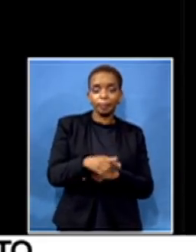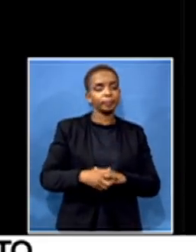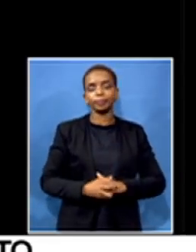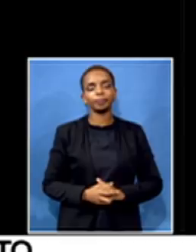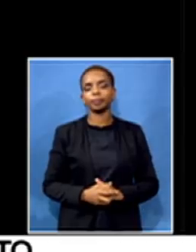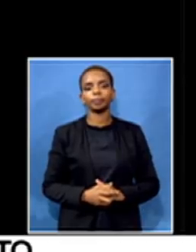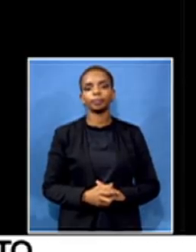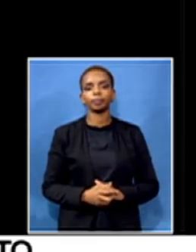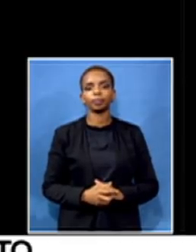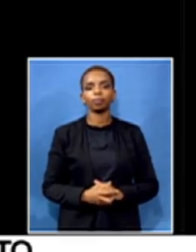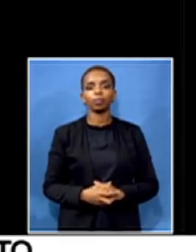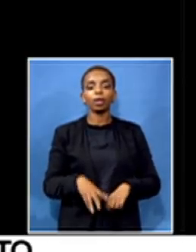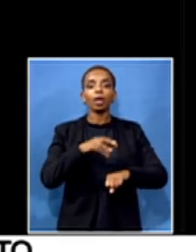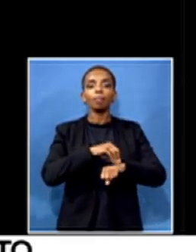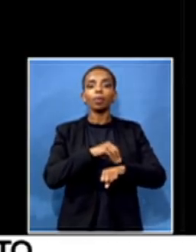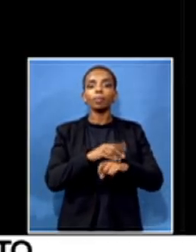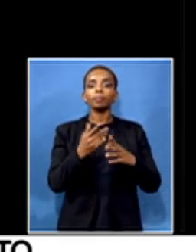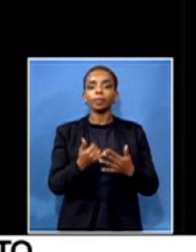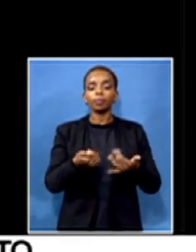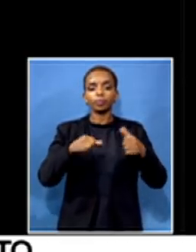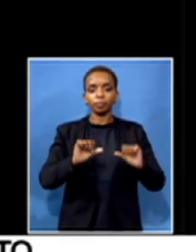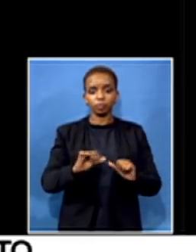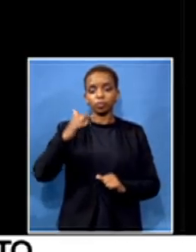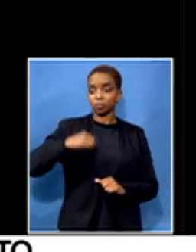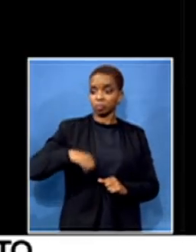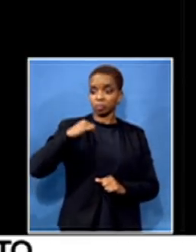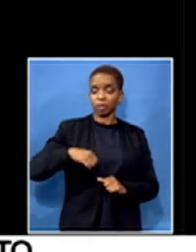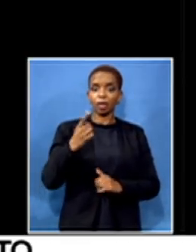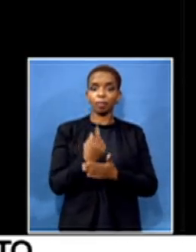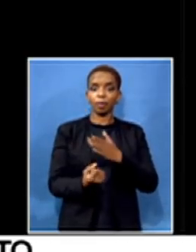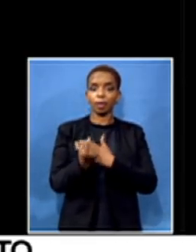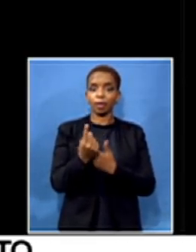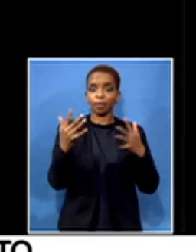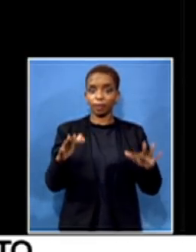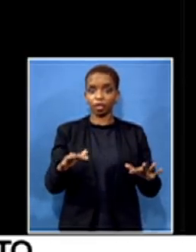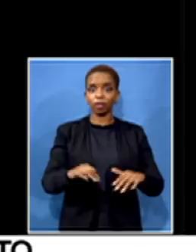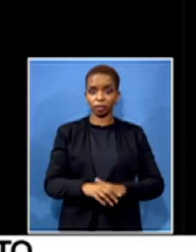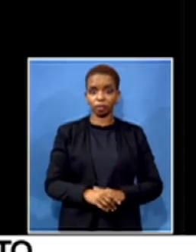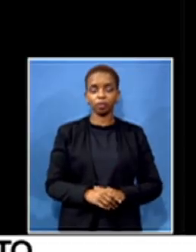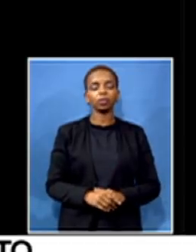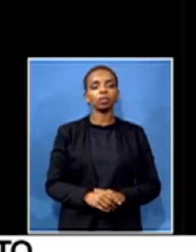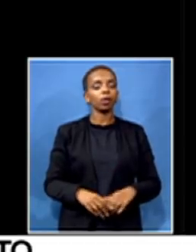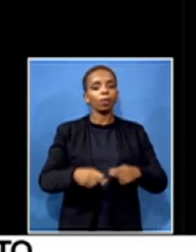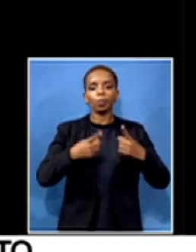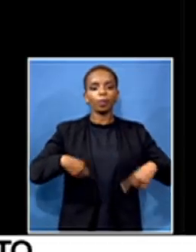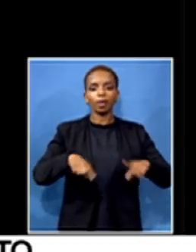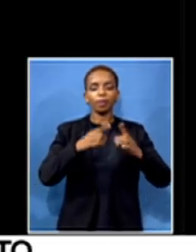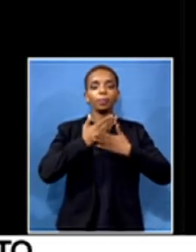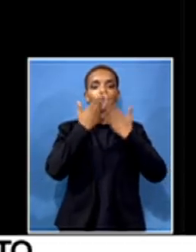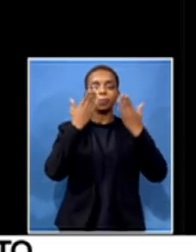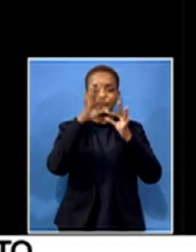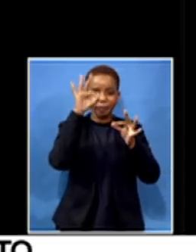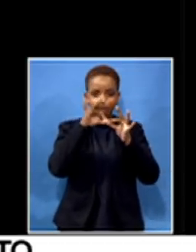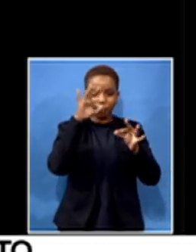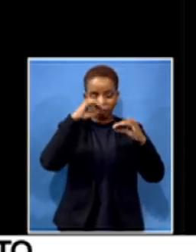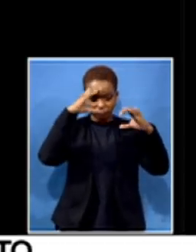Honorable Nzama raised the issue of the municipalities under 139. We don't have any specific focus onto